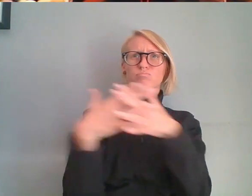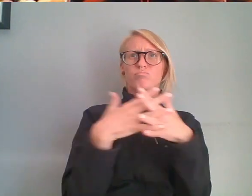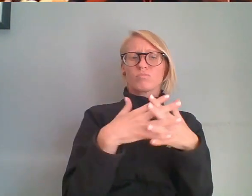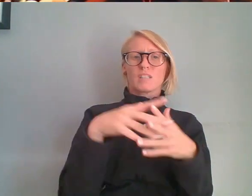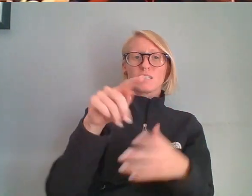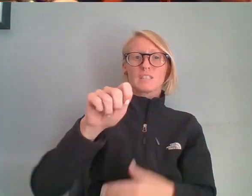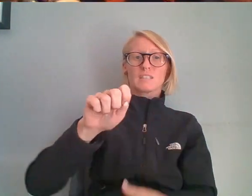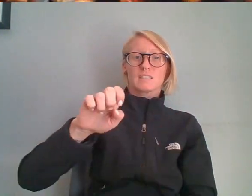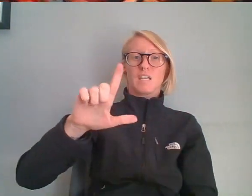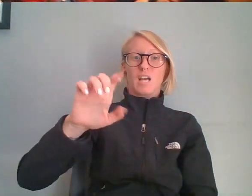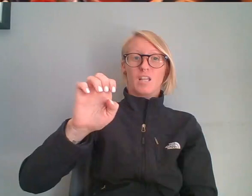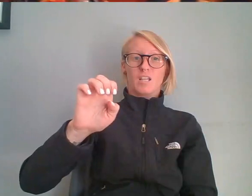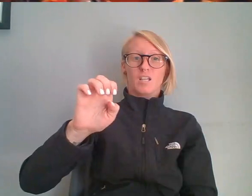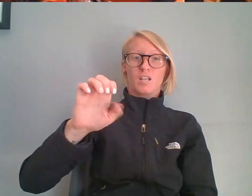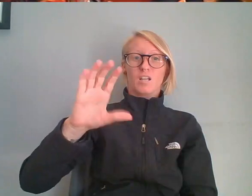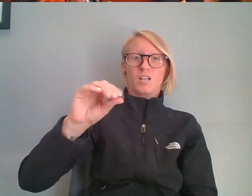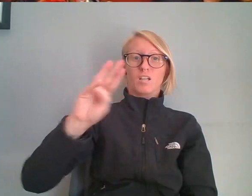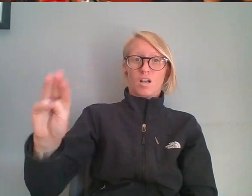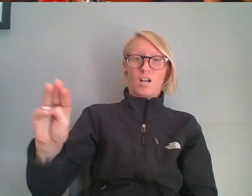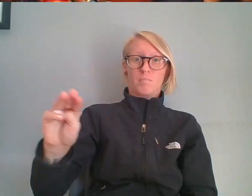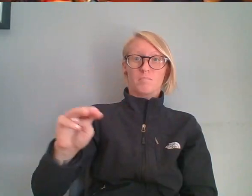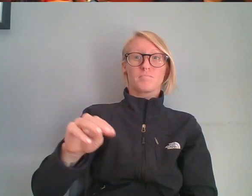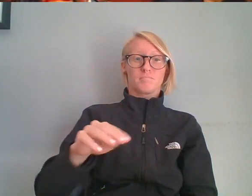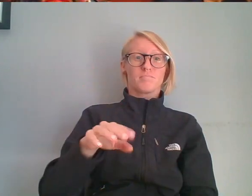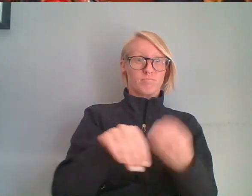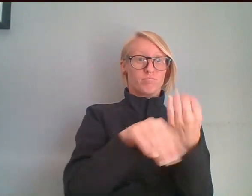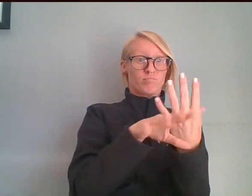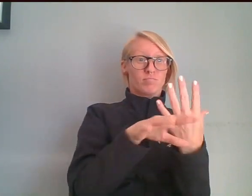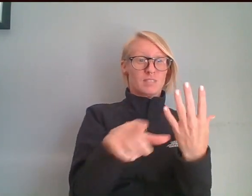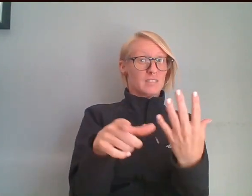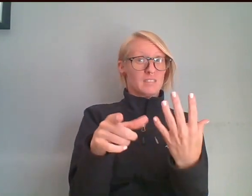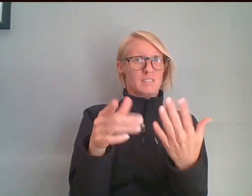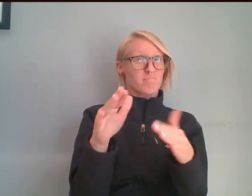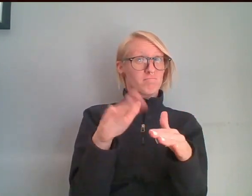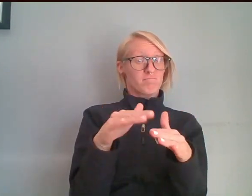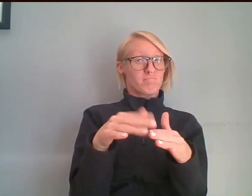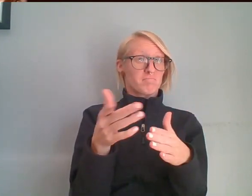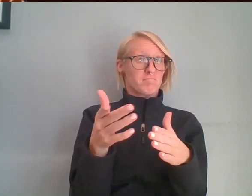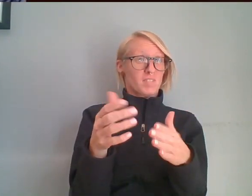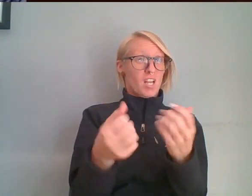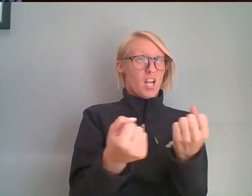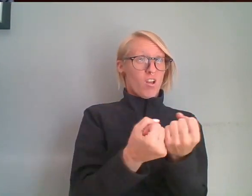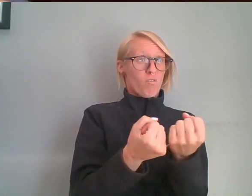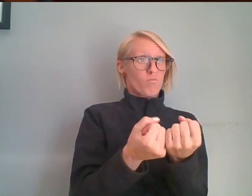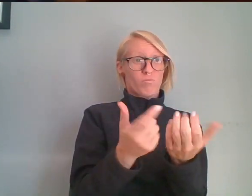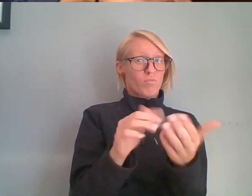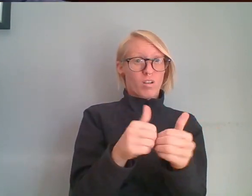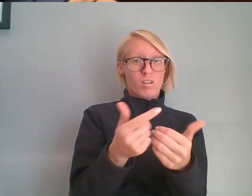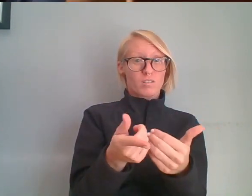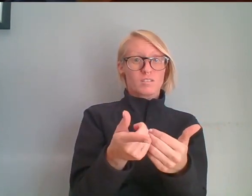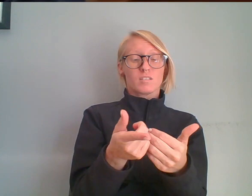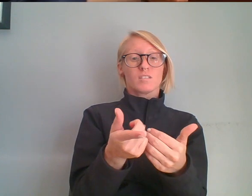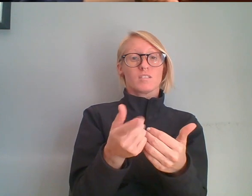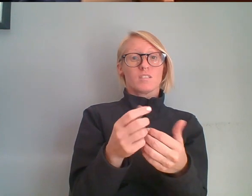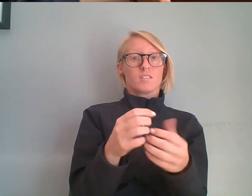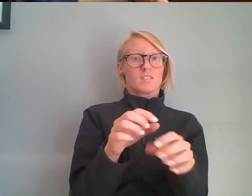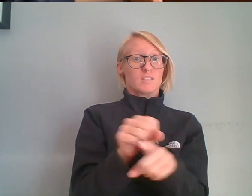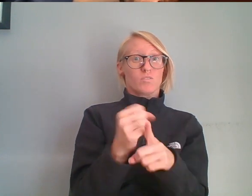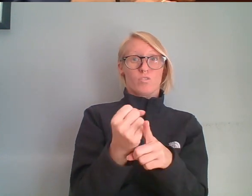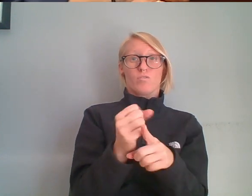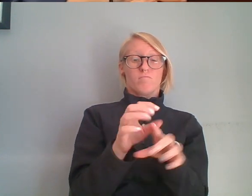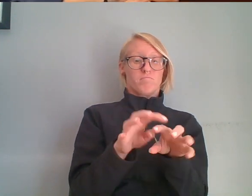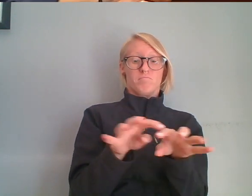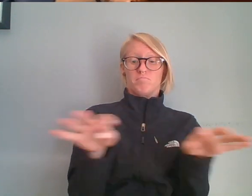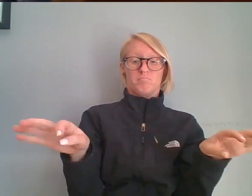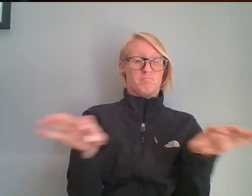telecom. Any tips for those kinds of audiences? So when you are speaking in a situation where not everybody is co-located, okay? In fact,